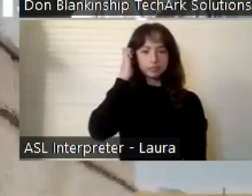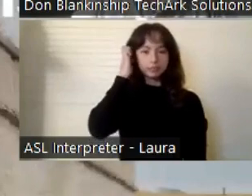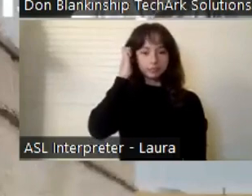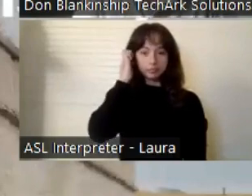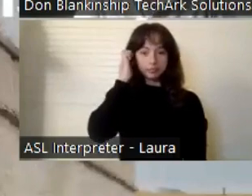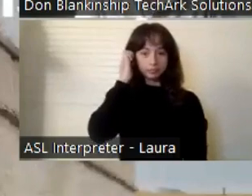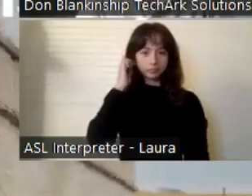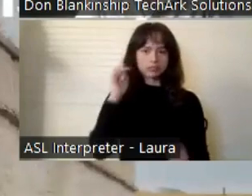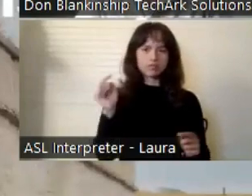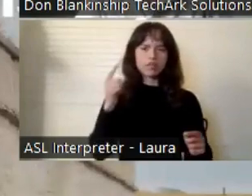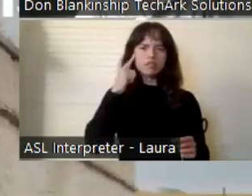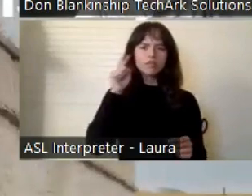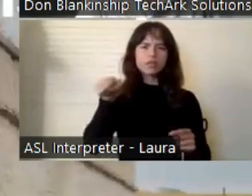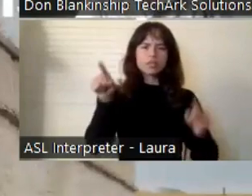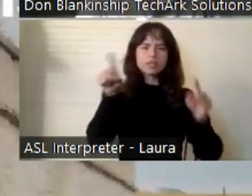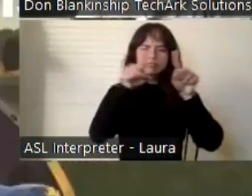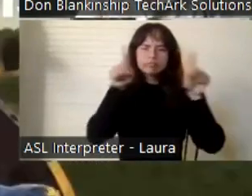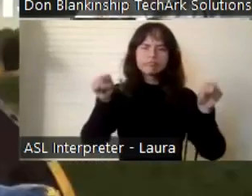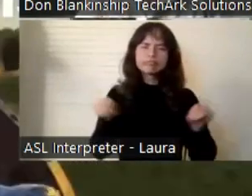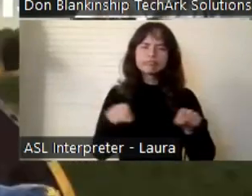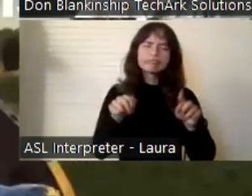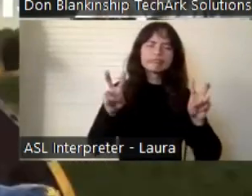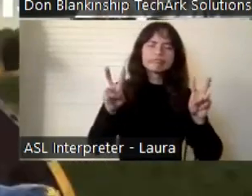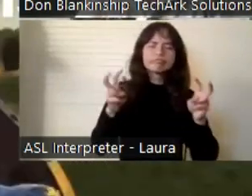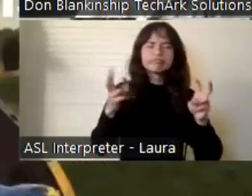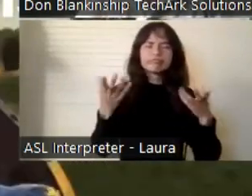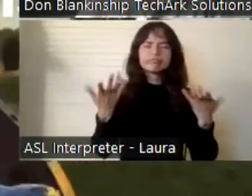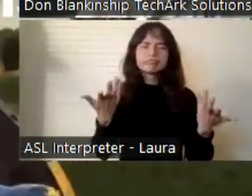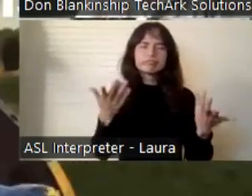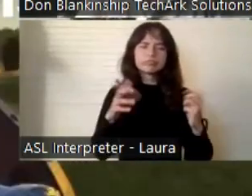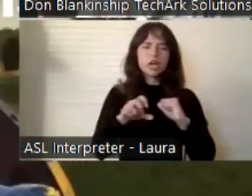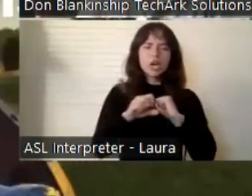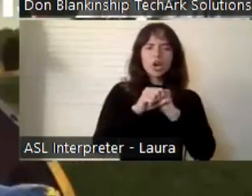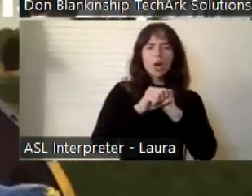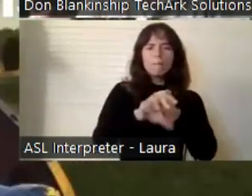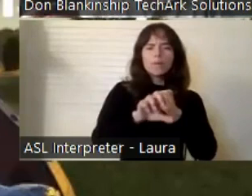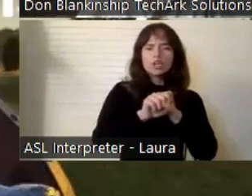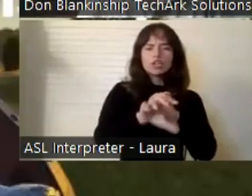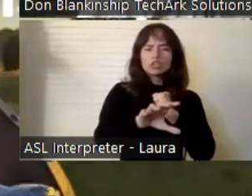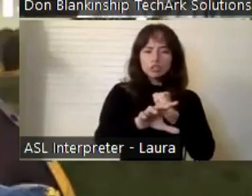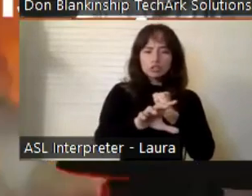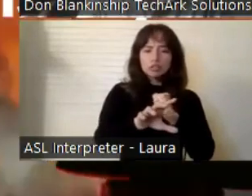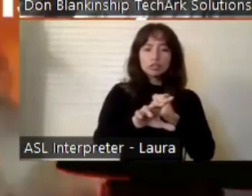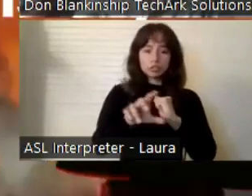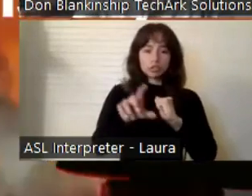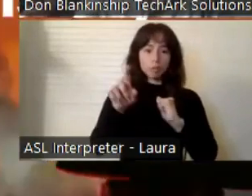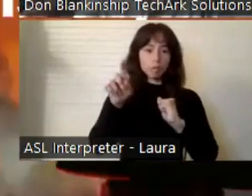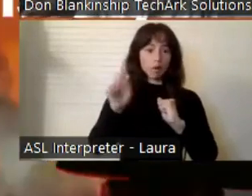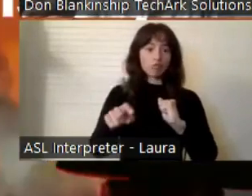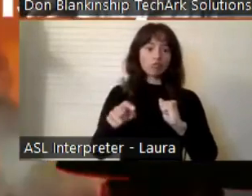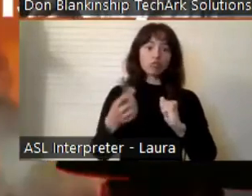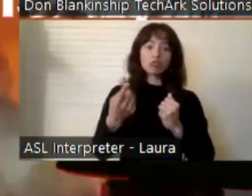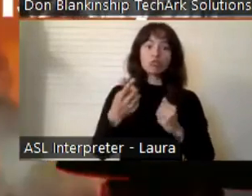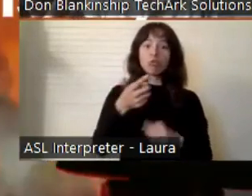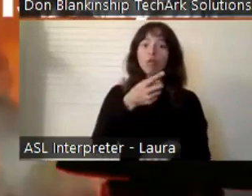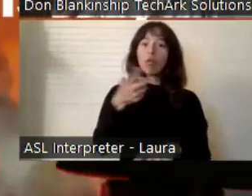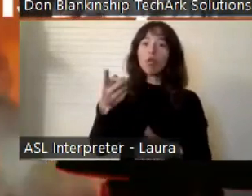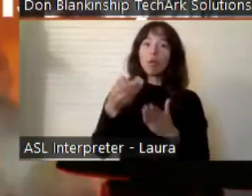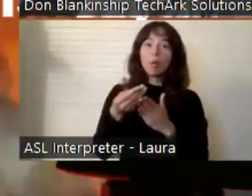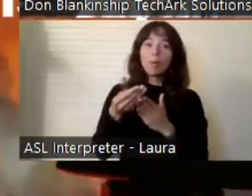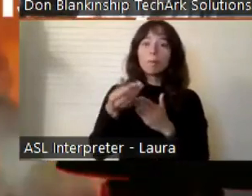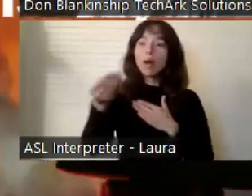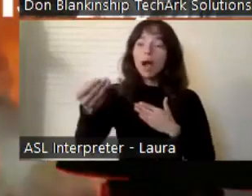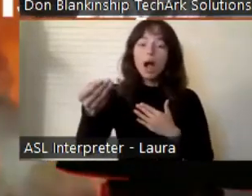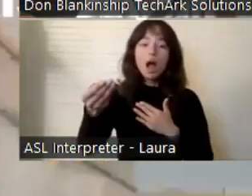brochure site. It's not really designed to elicit an action. There's no form submission. There's nothing that you can